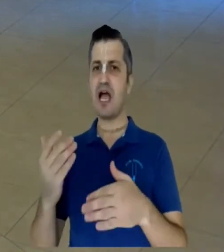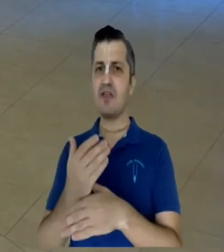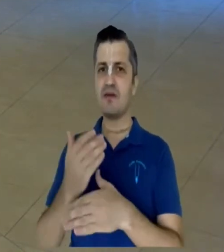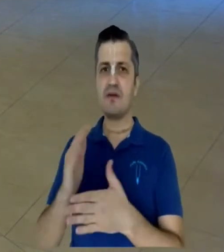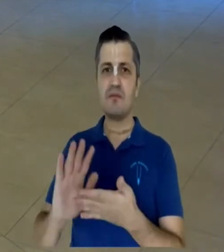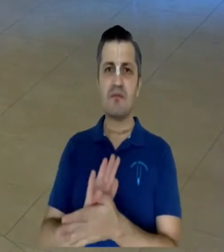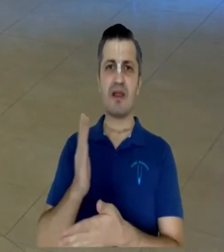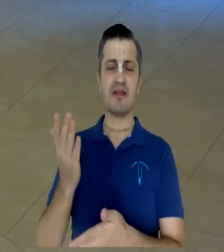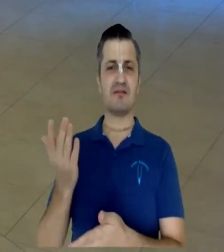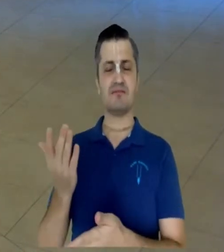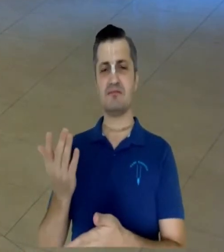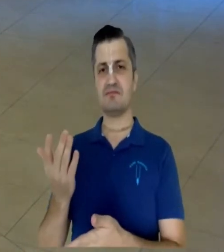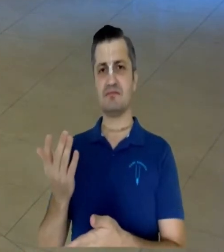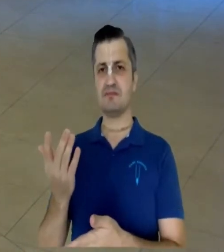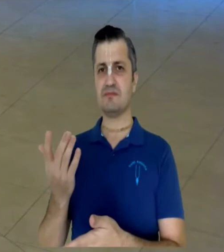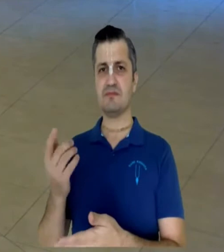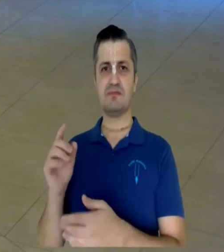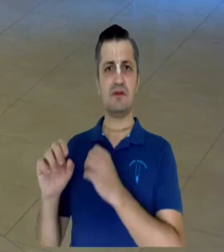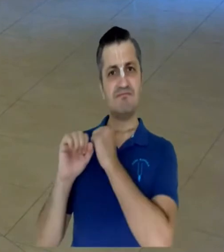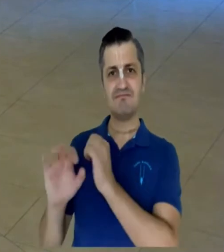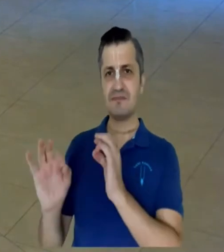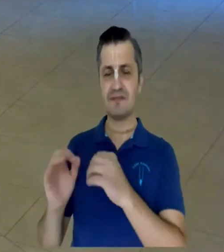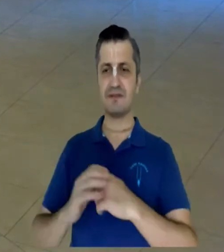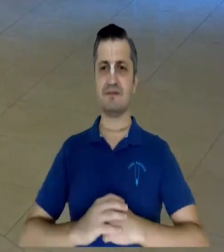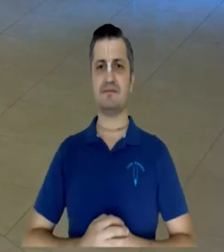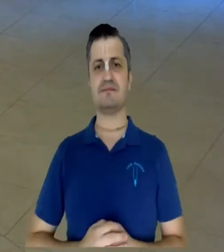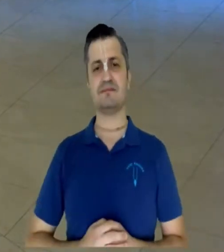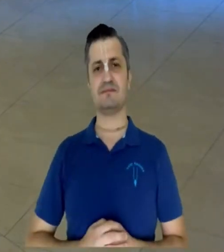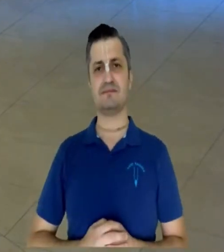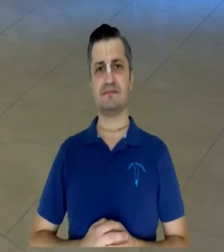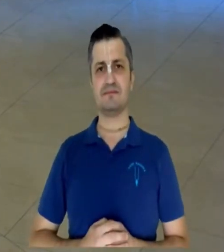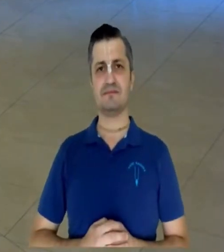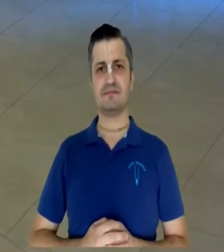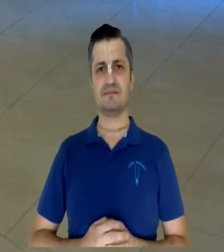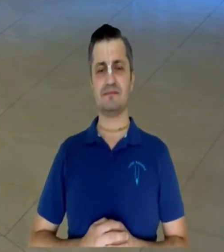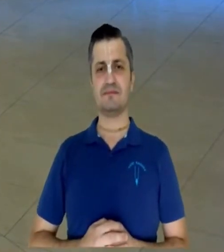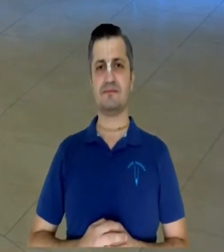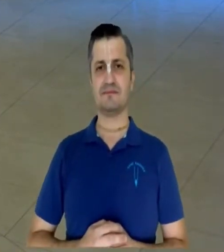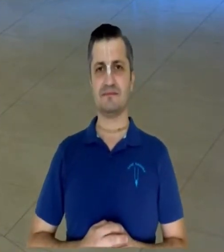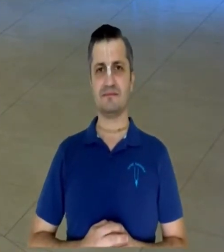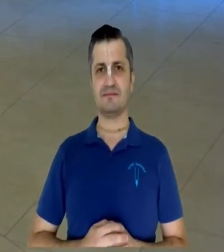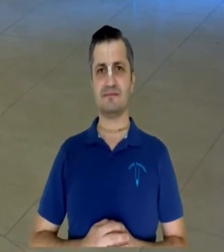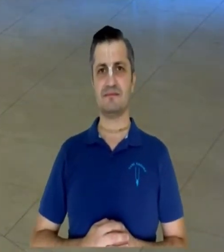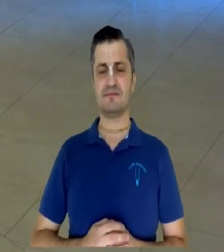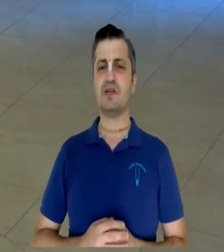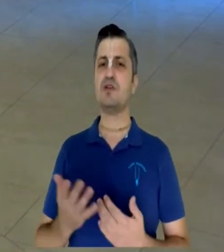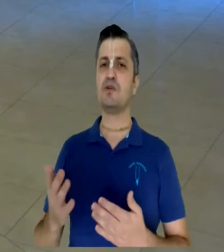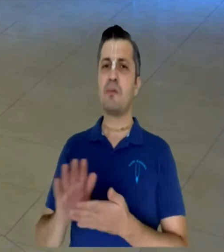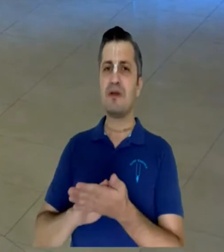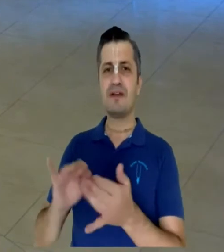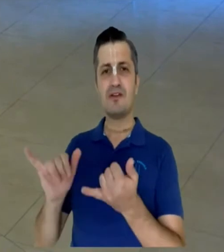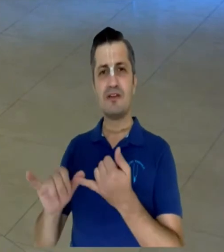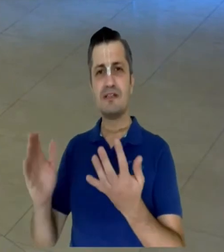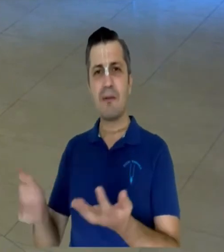And this is not like, as we understand, a play in this material